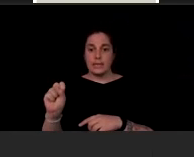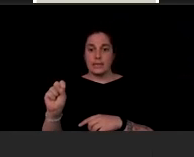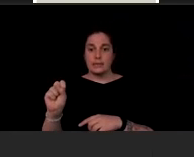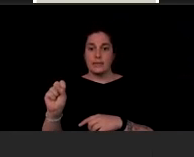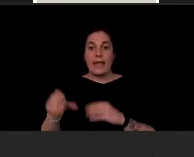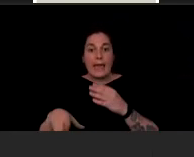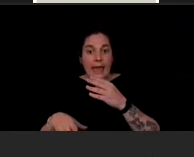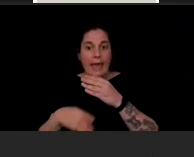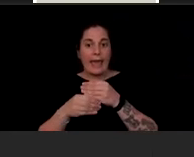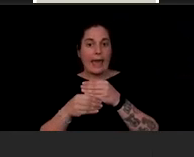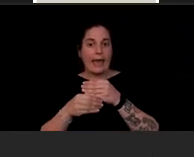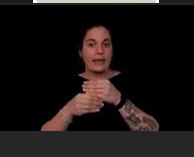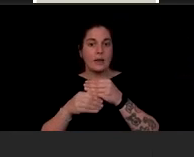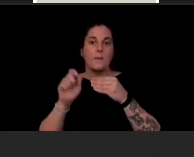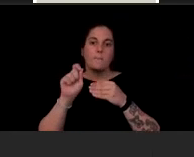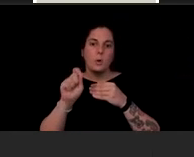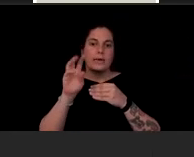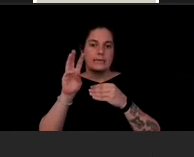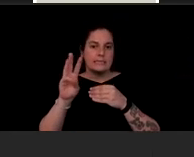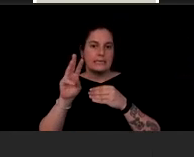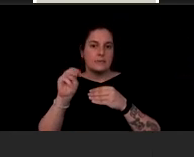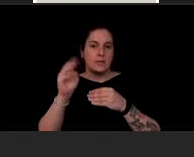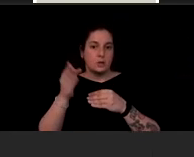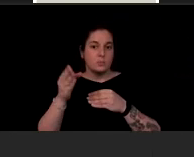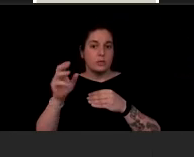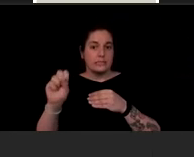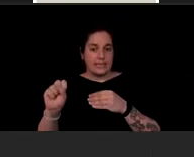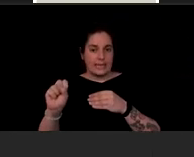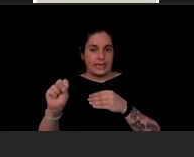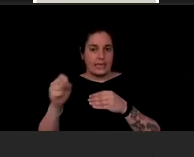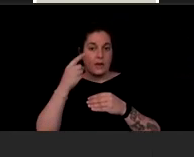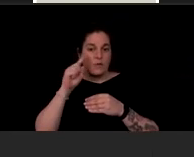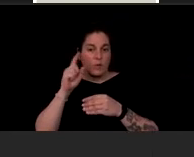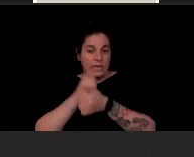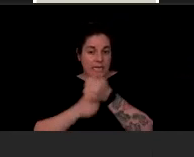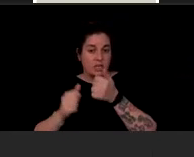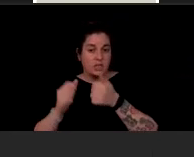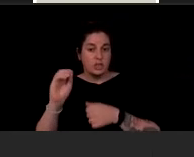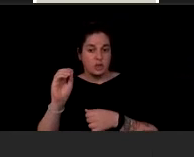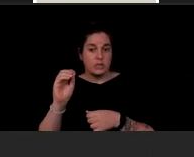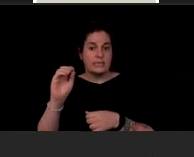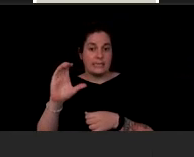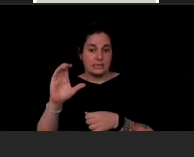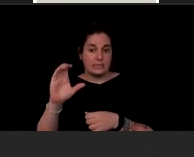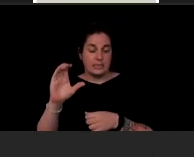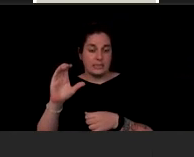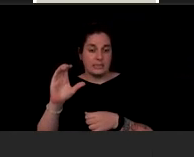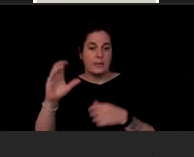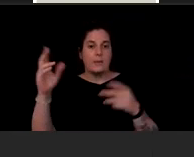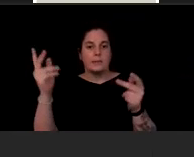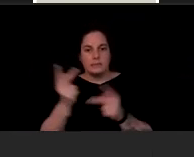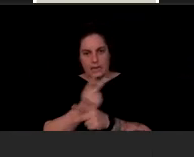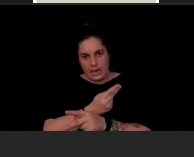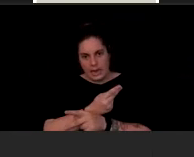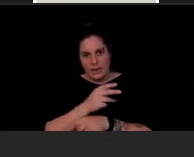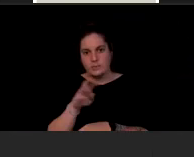it 0.6 meters per second per degree Celsius, and I'll multiply that times 45